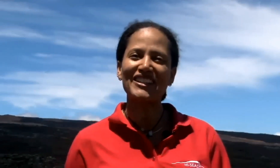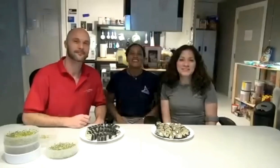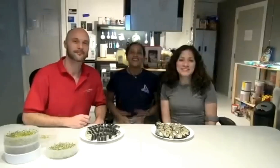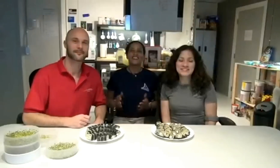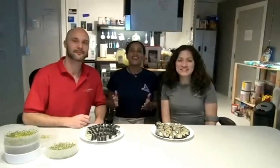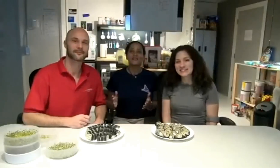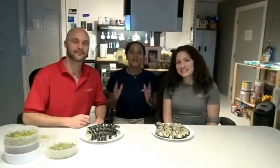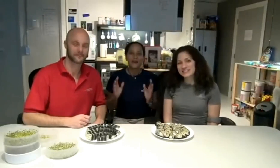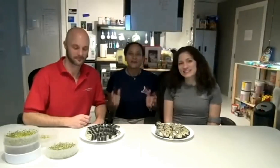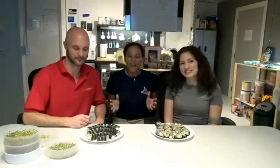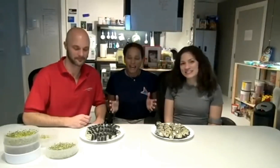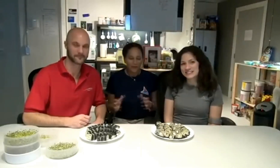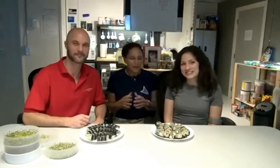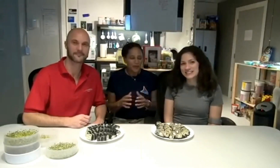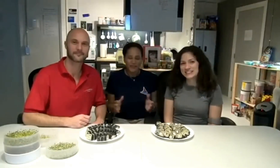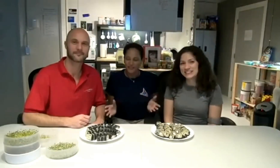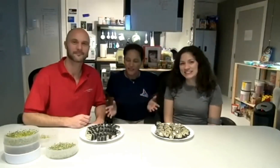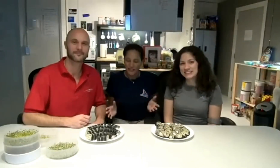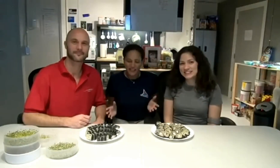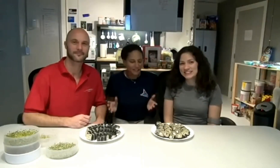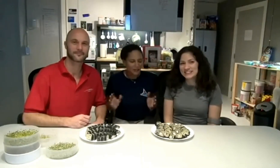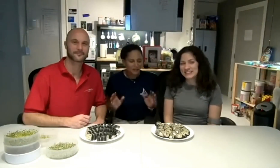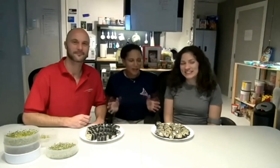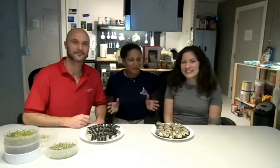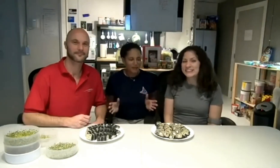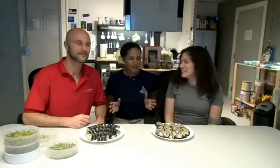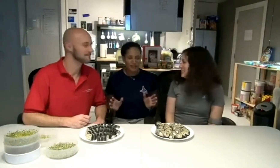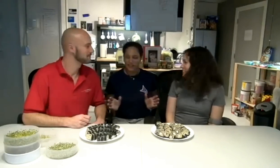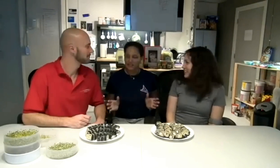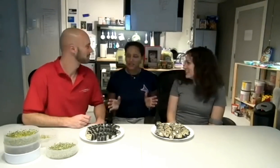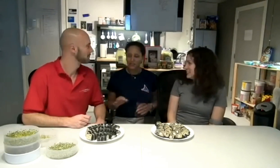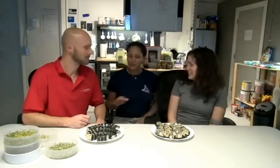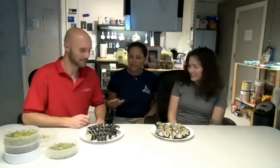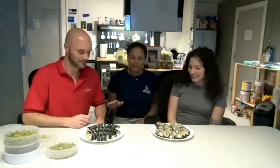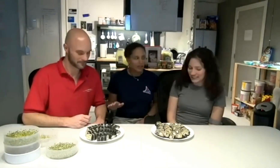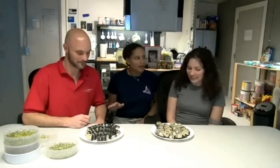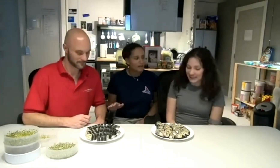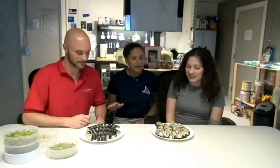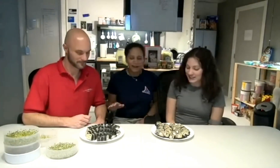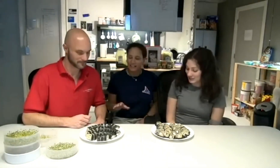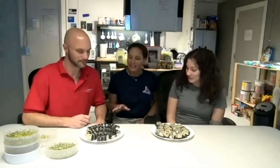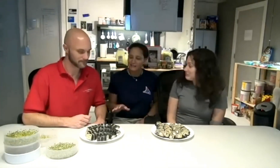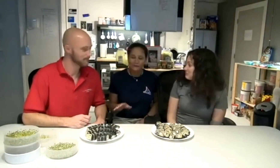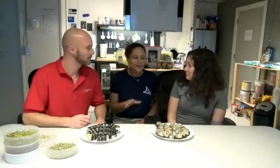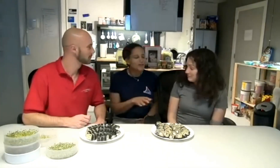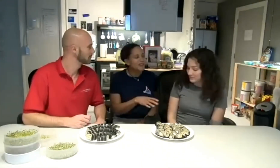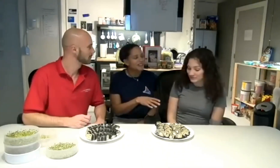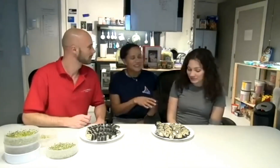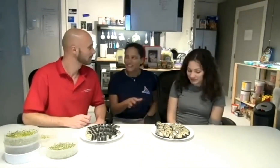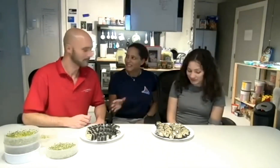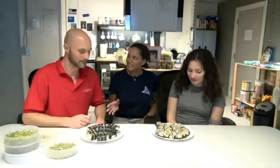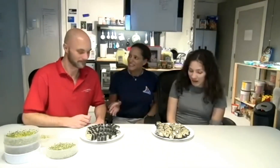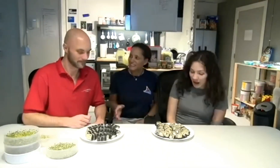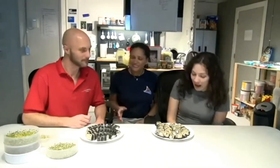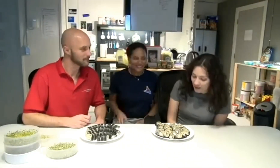4-month mission. All right, we are back with our sushi. And so I basically ran a cooking show from